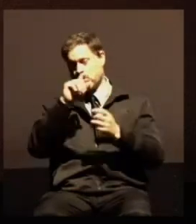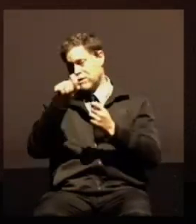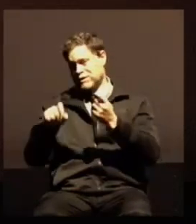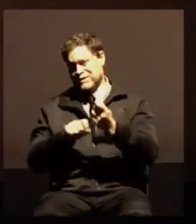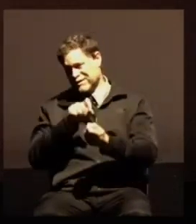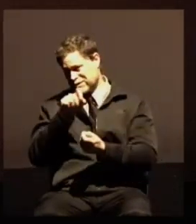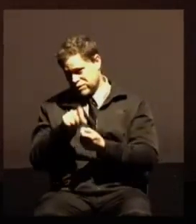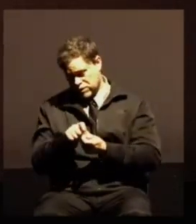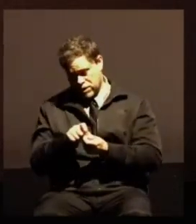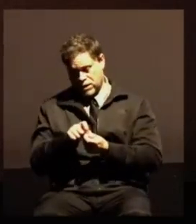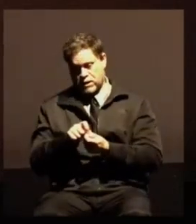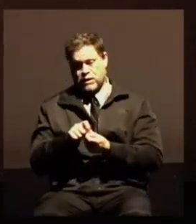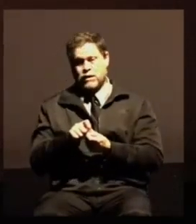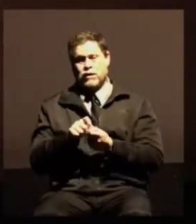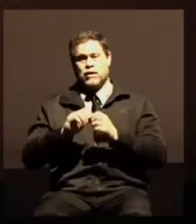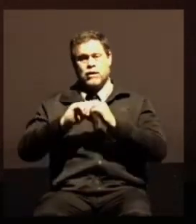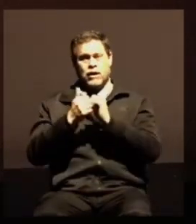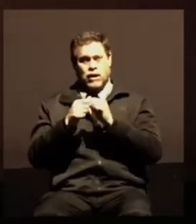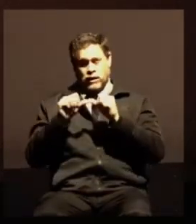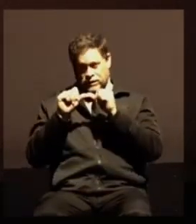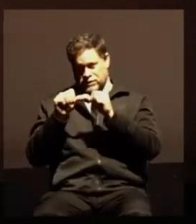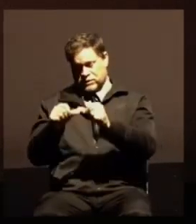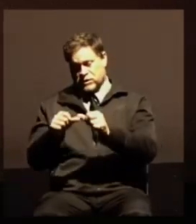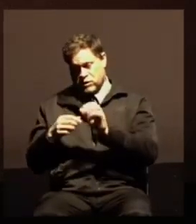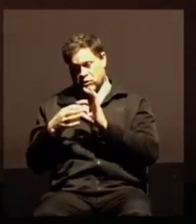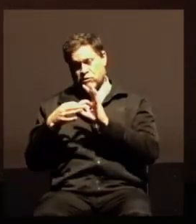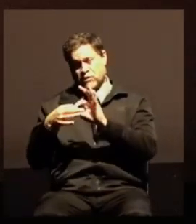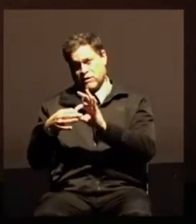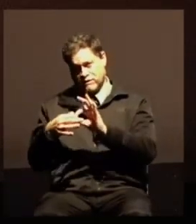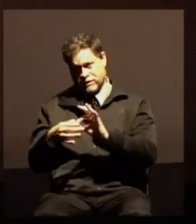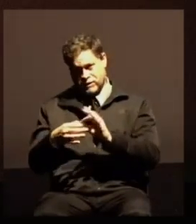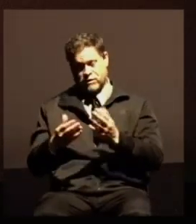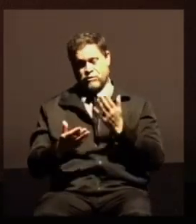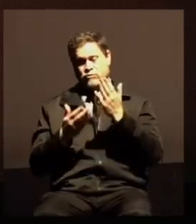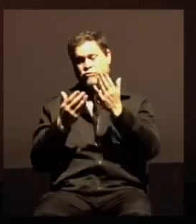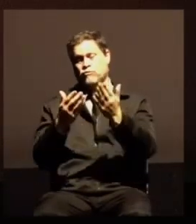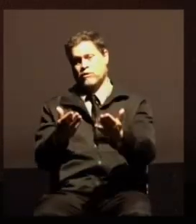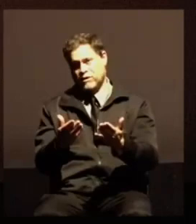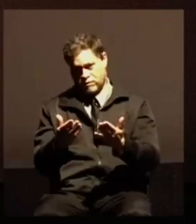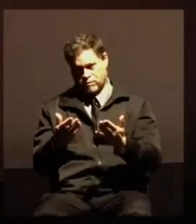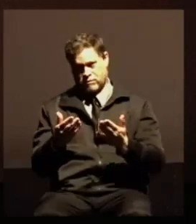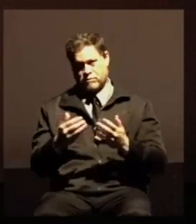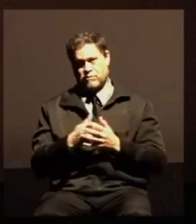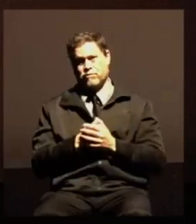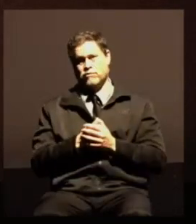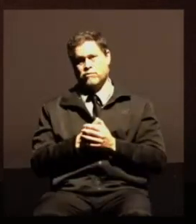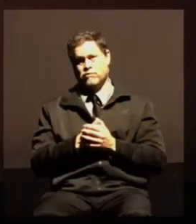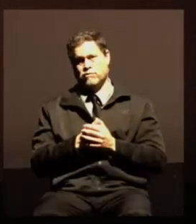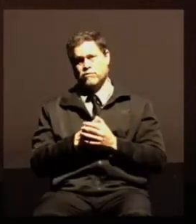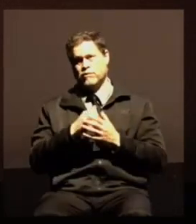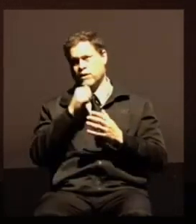exactly how to stay relevant, I recommend that, you know,